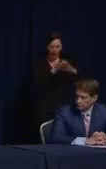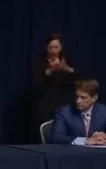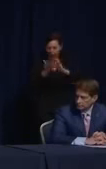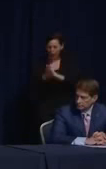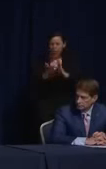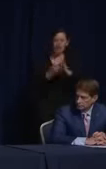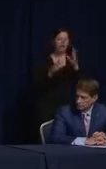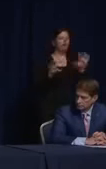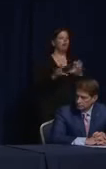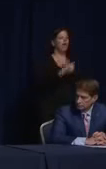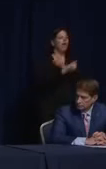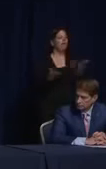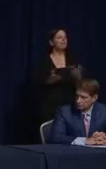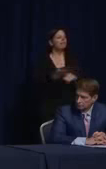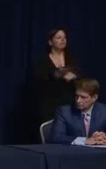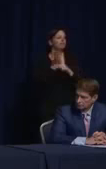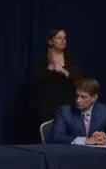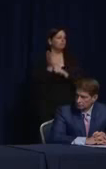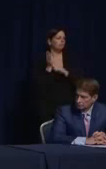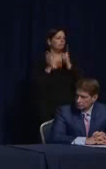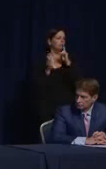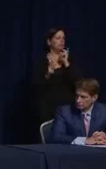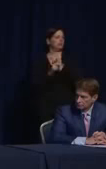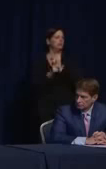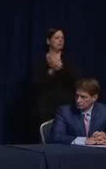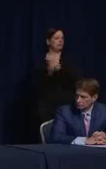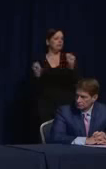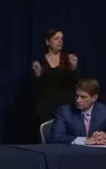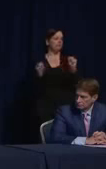On another note, I want you to know that tomorrow the testing site at